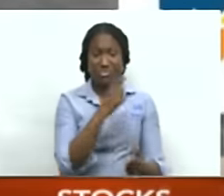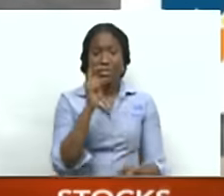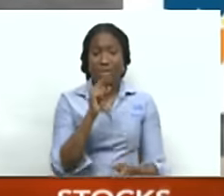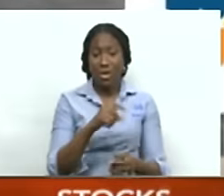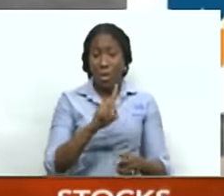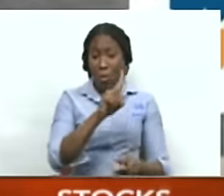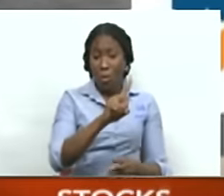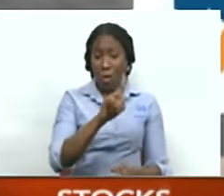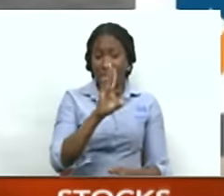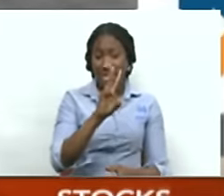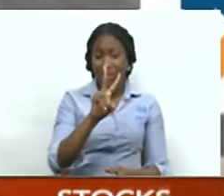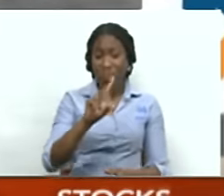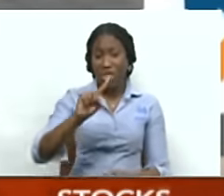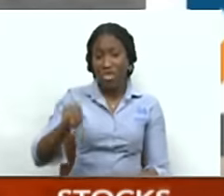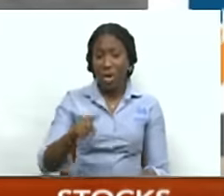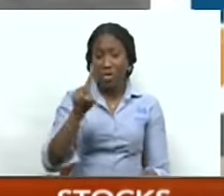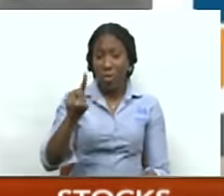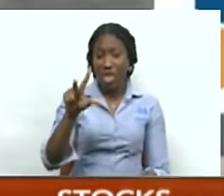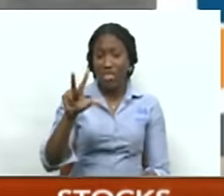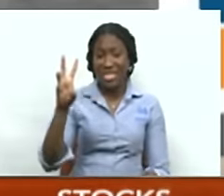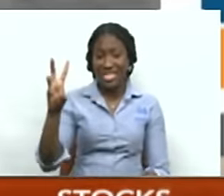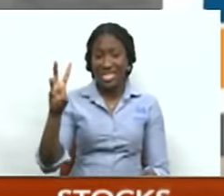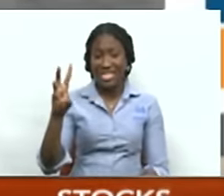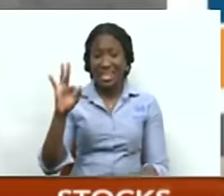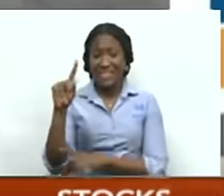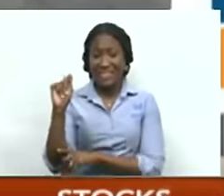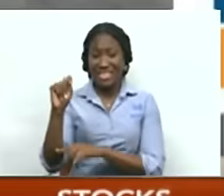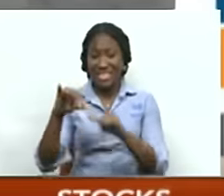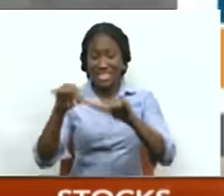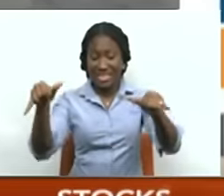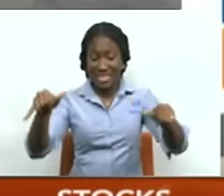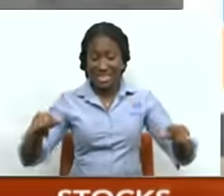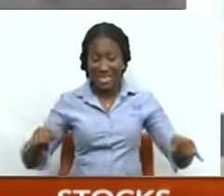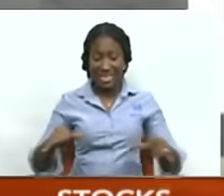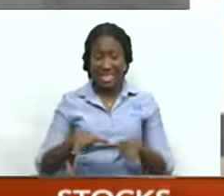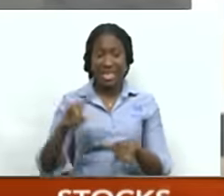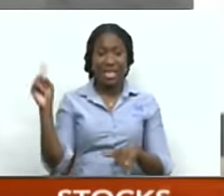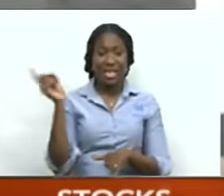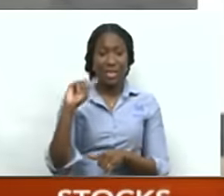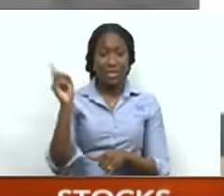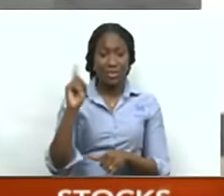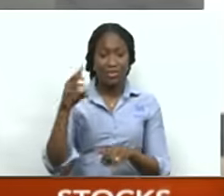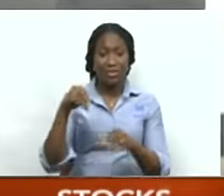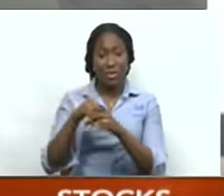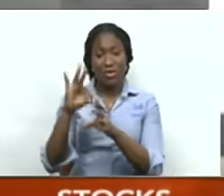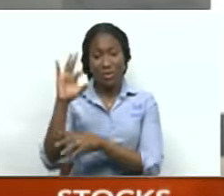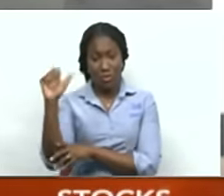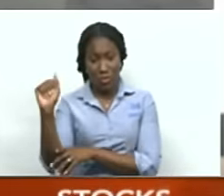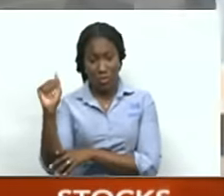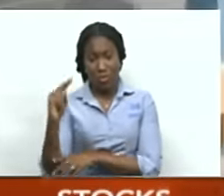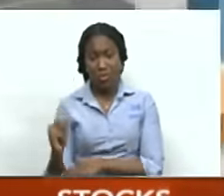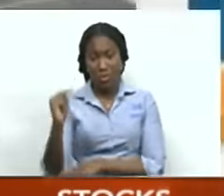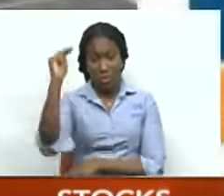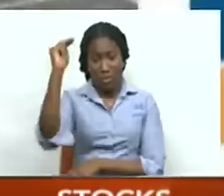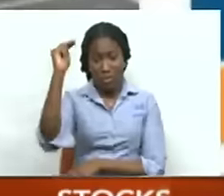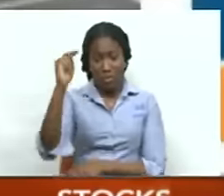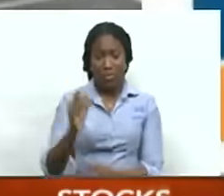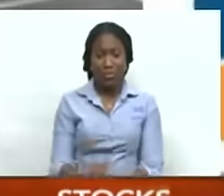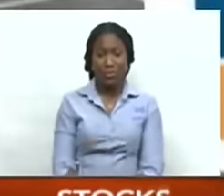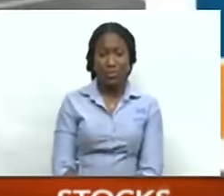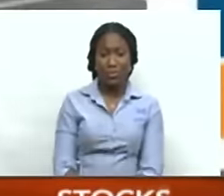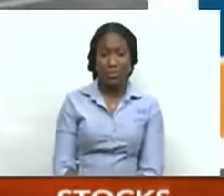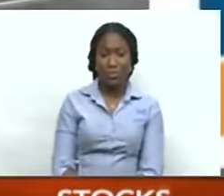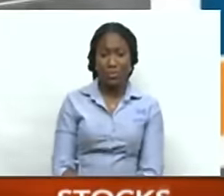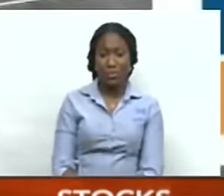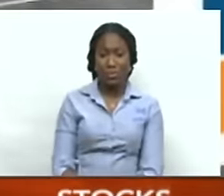172,136 square feet and is located in Emerson International Industrial Park in North Jacksonville. According to a report on Thursday